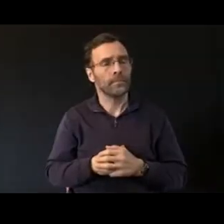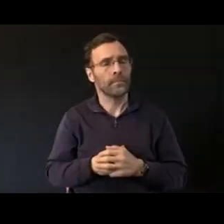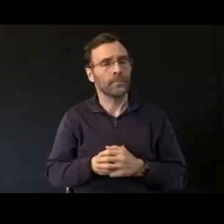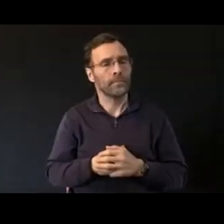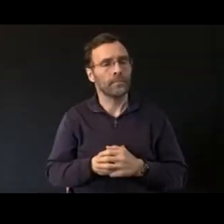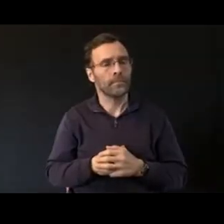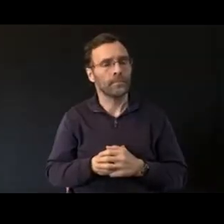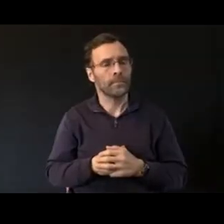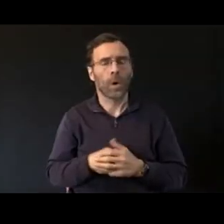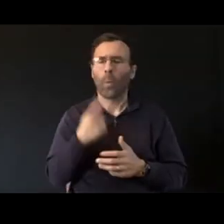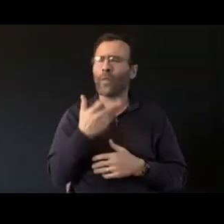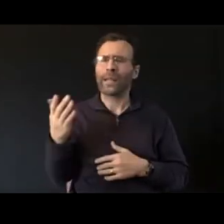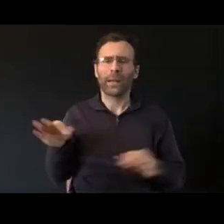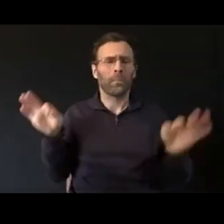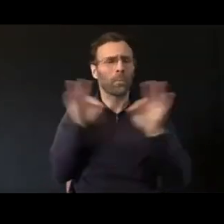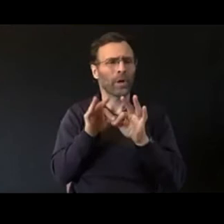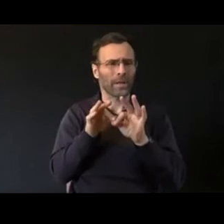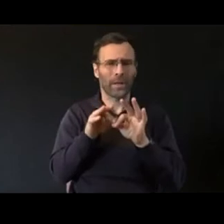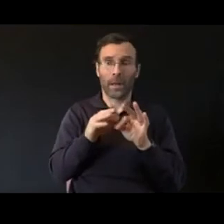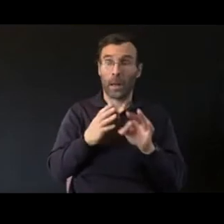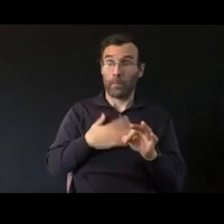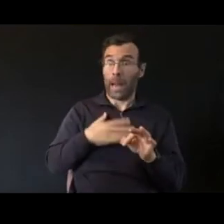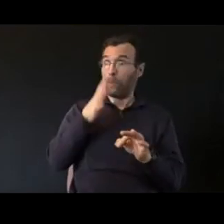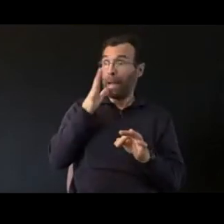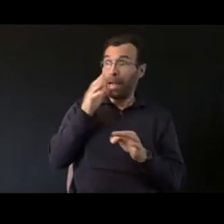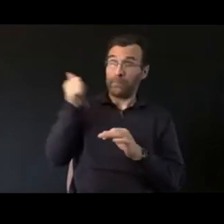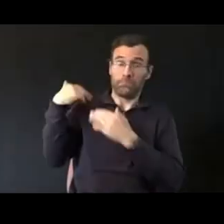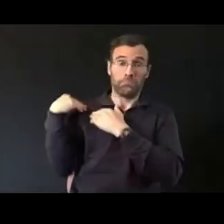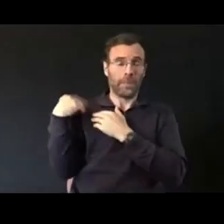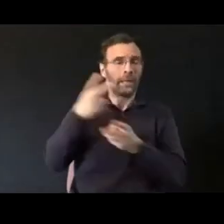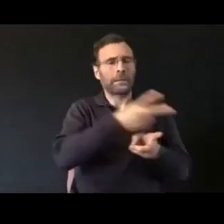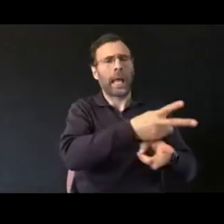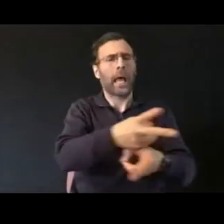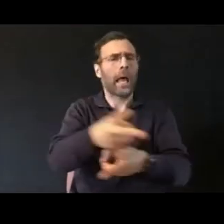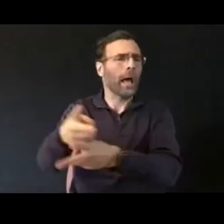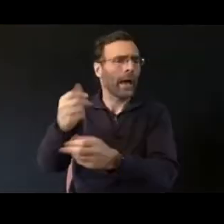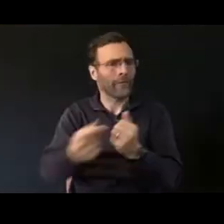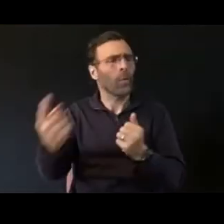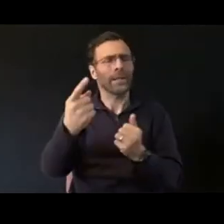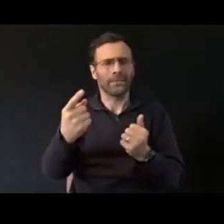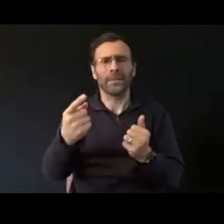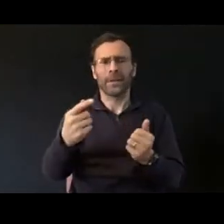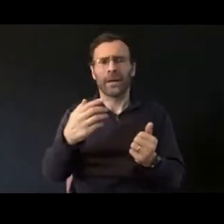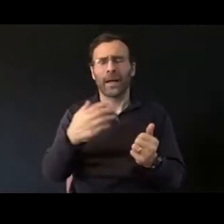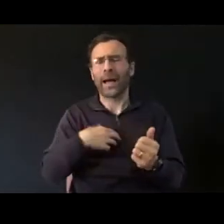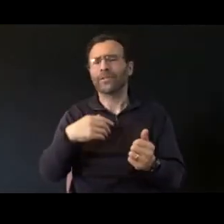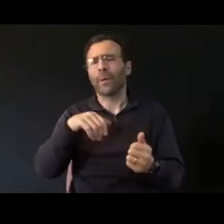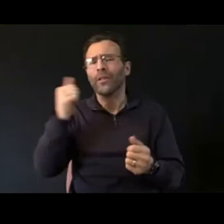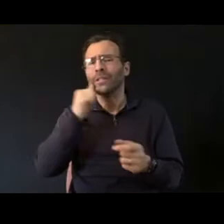important is, like, my mom used to be the caregiver for everyone, even some of her siblings who have mental health issues